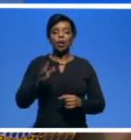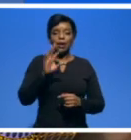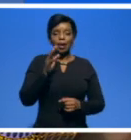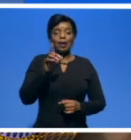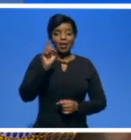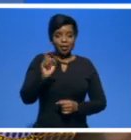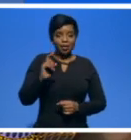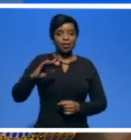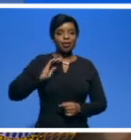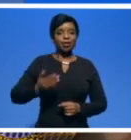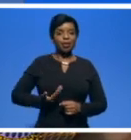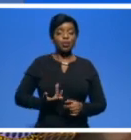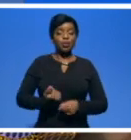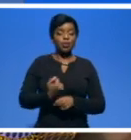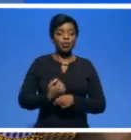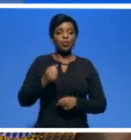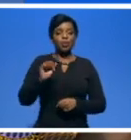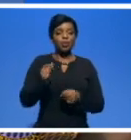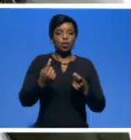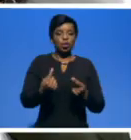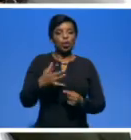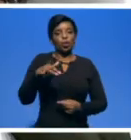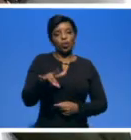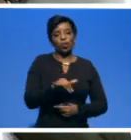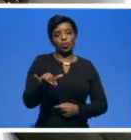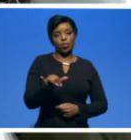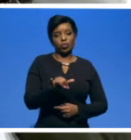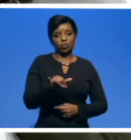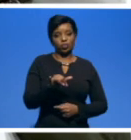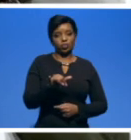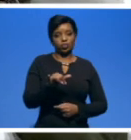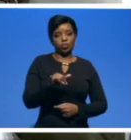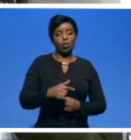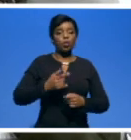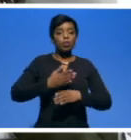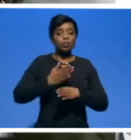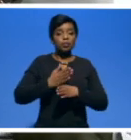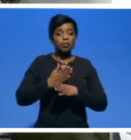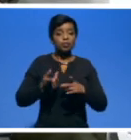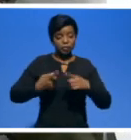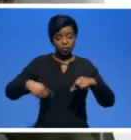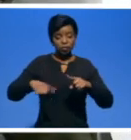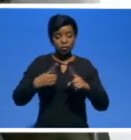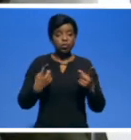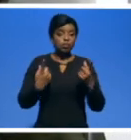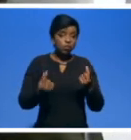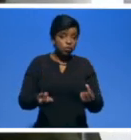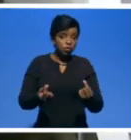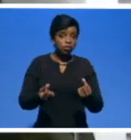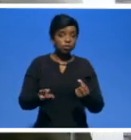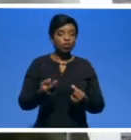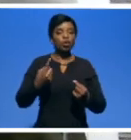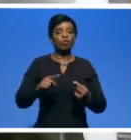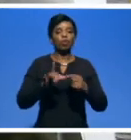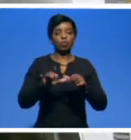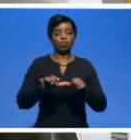e bapalang go tsa moruo ke efeng. Mme e le mosebetsi o re o etsang gore re ntshetse pele